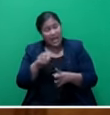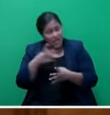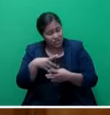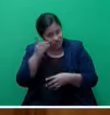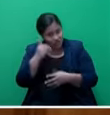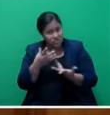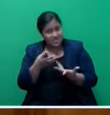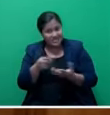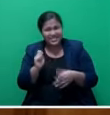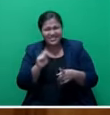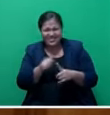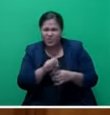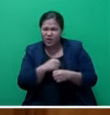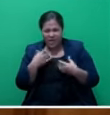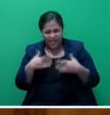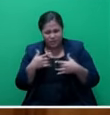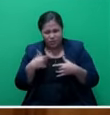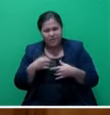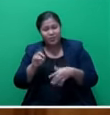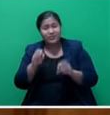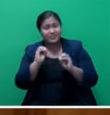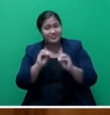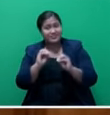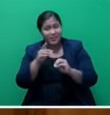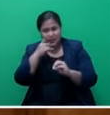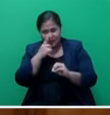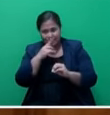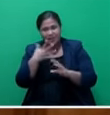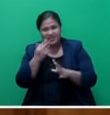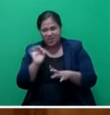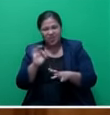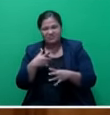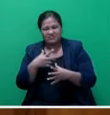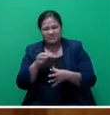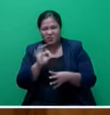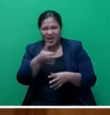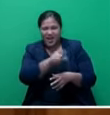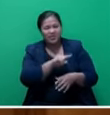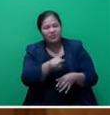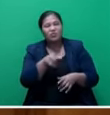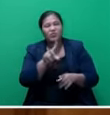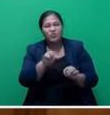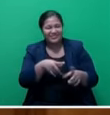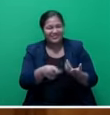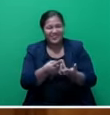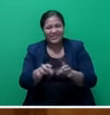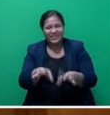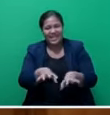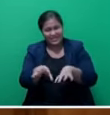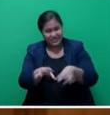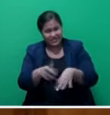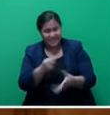people will not allow themselves to be subjected to pornography, to sale of child and